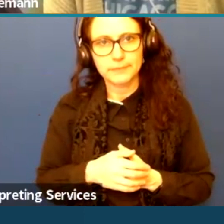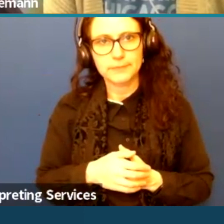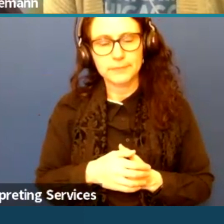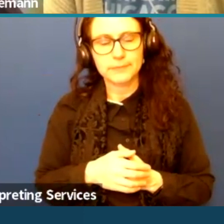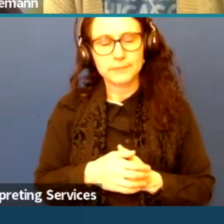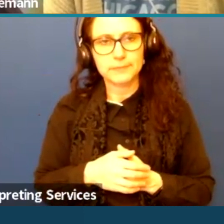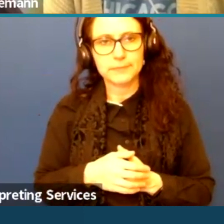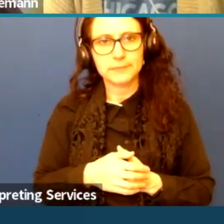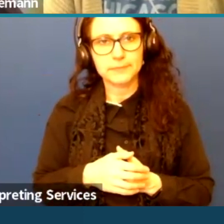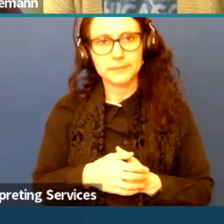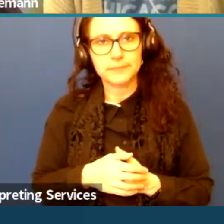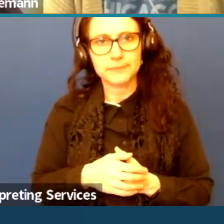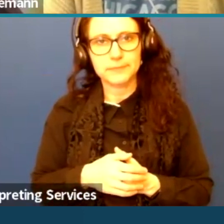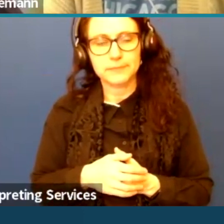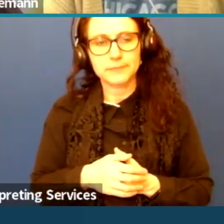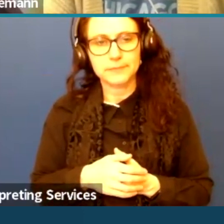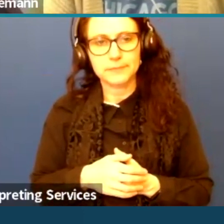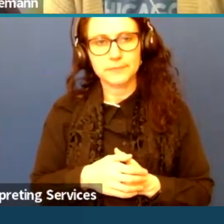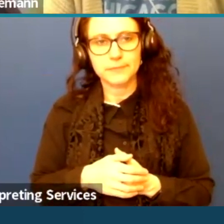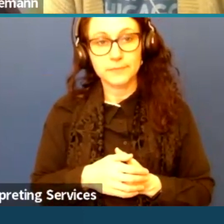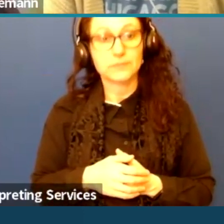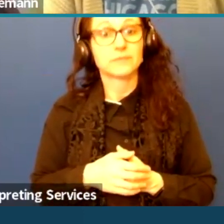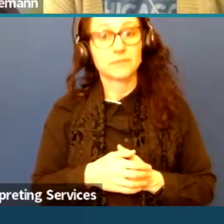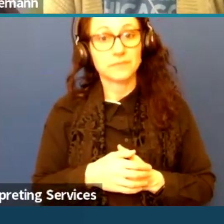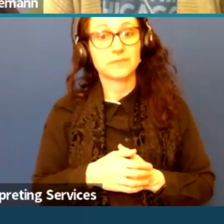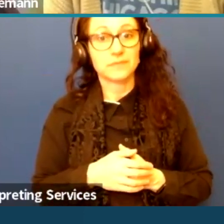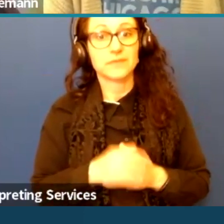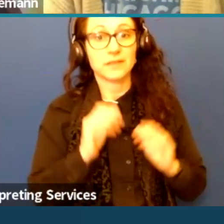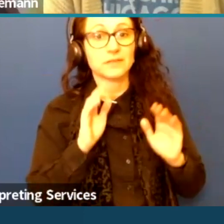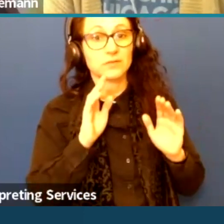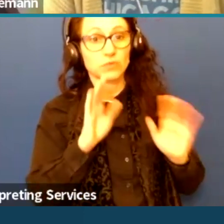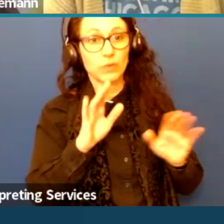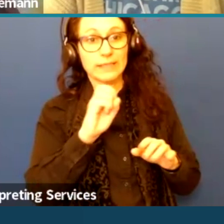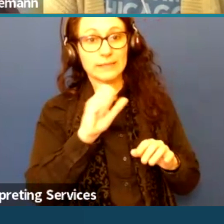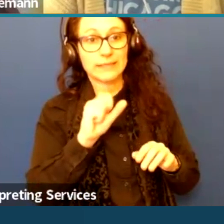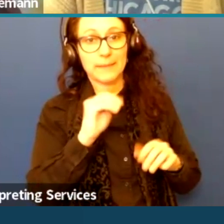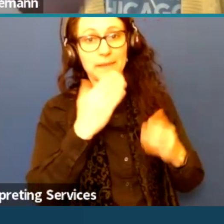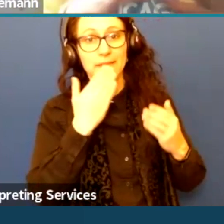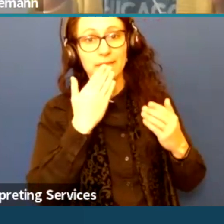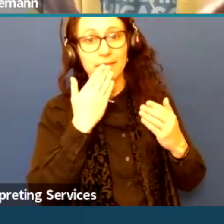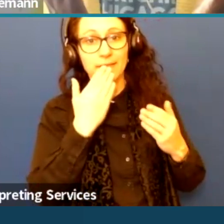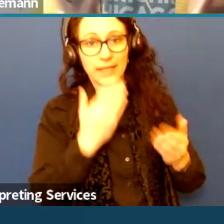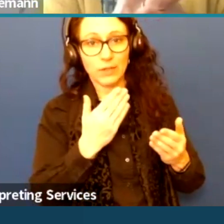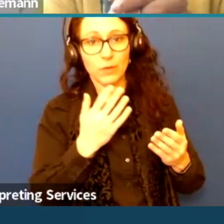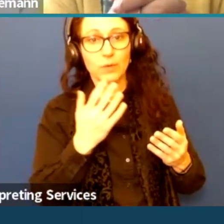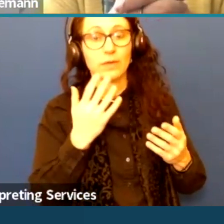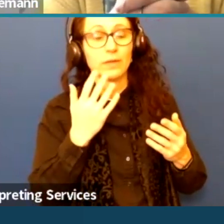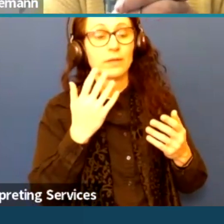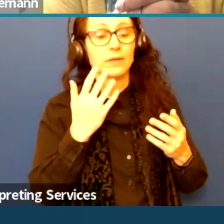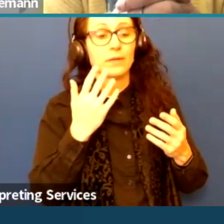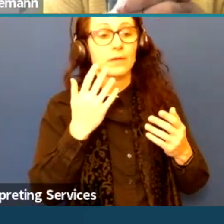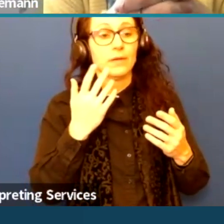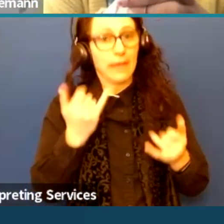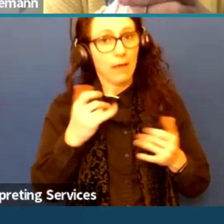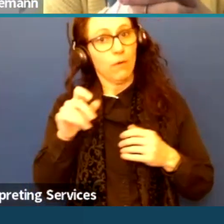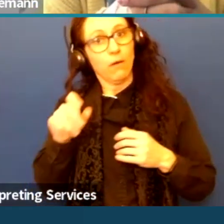service. That's excellent, Pam. Thank you. And that transitions us really well into a question that was asked from a few